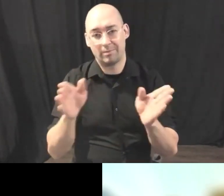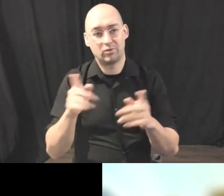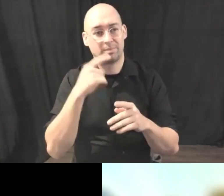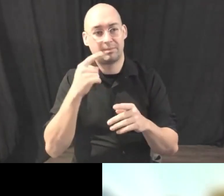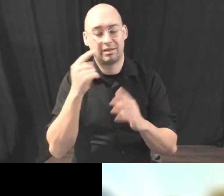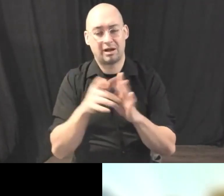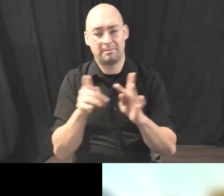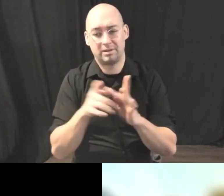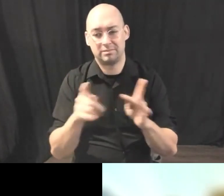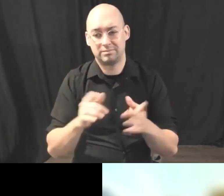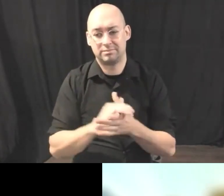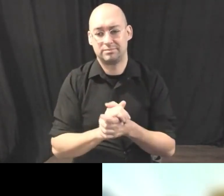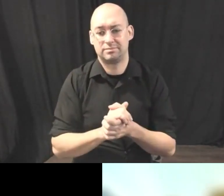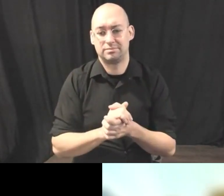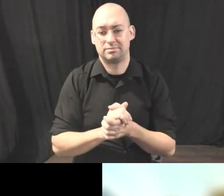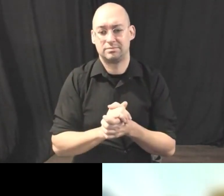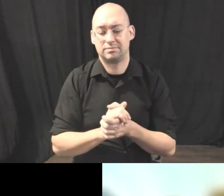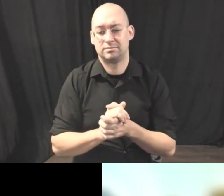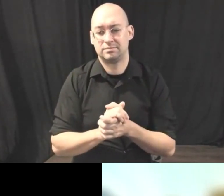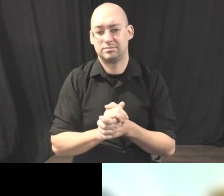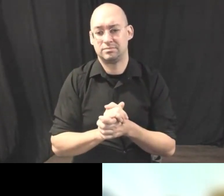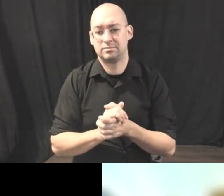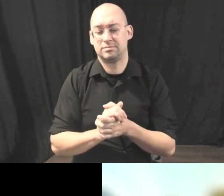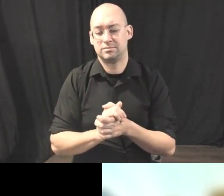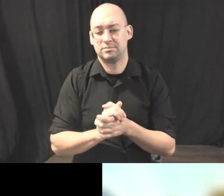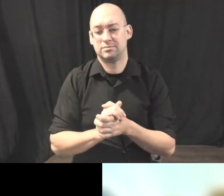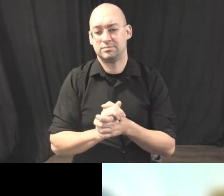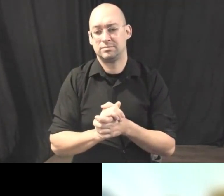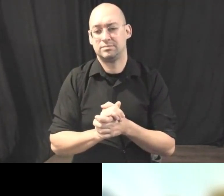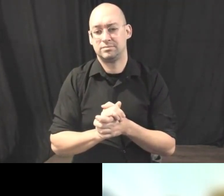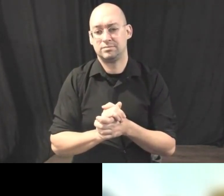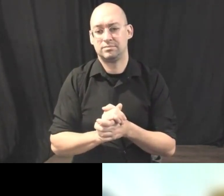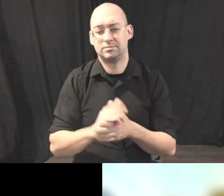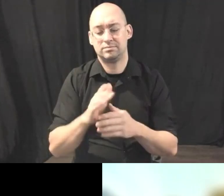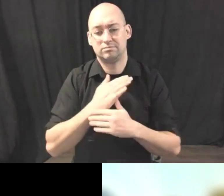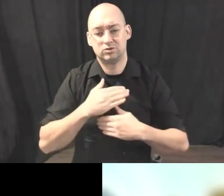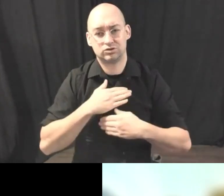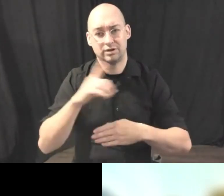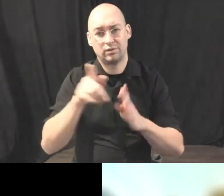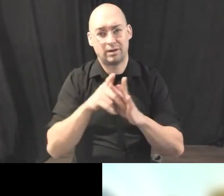I echo, pile on the right group. Really appreciate your thoughtfulness.